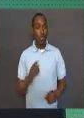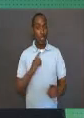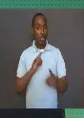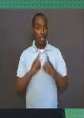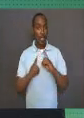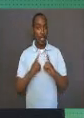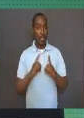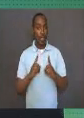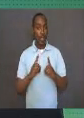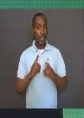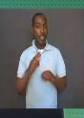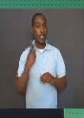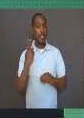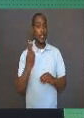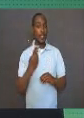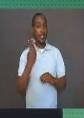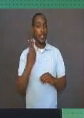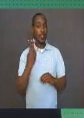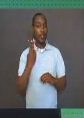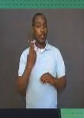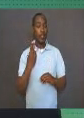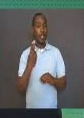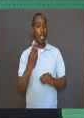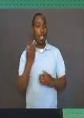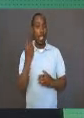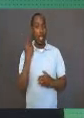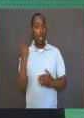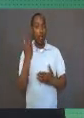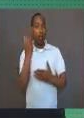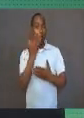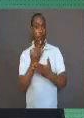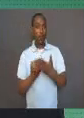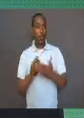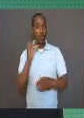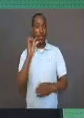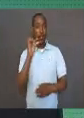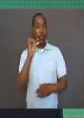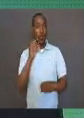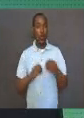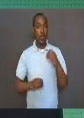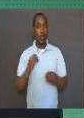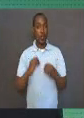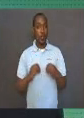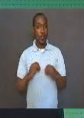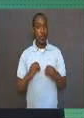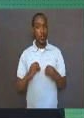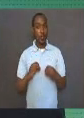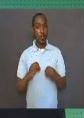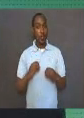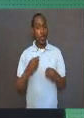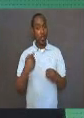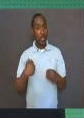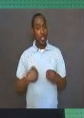about the benefits that some forms of microorganisms can have in